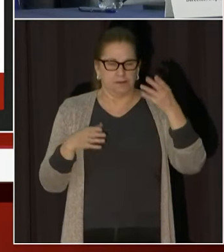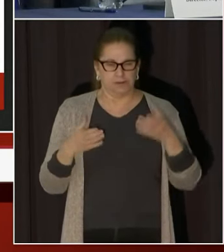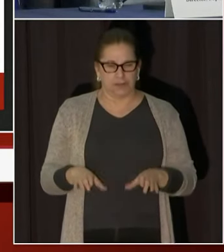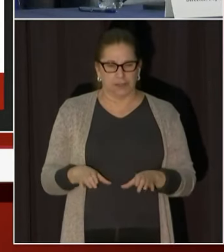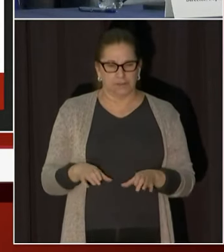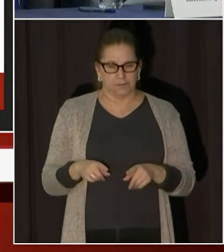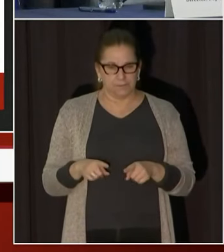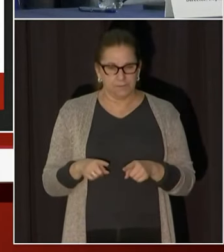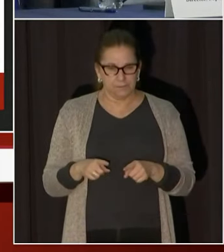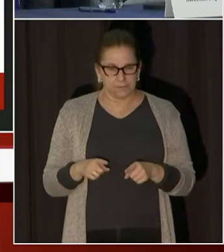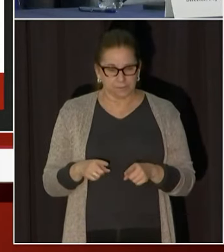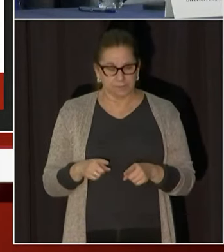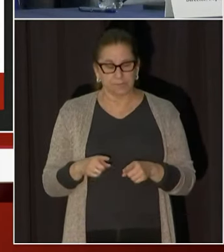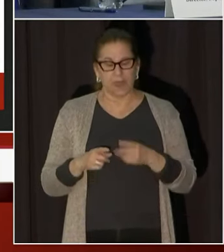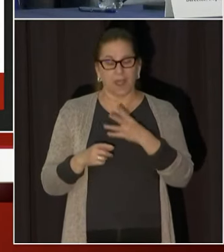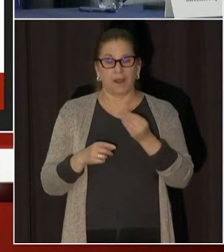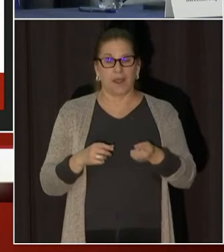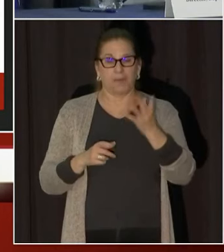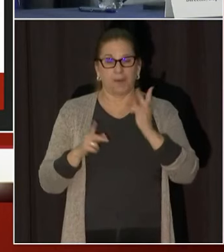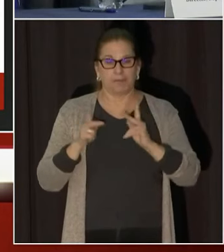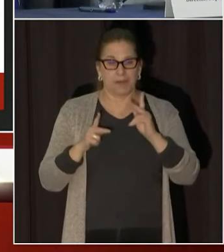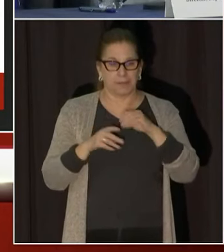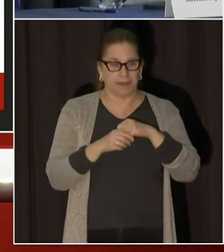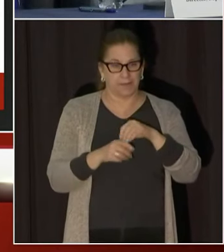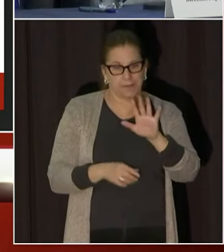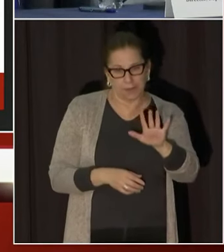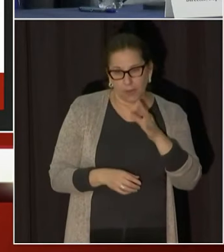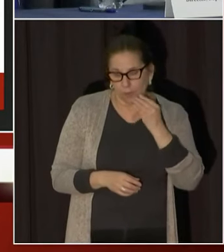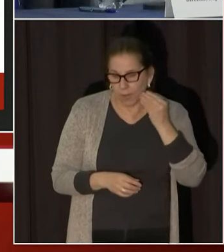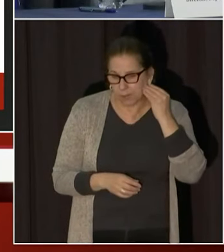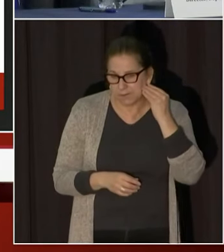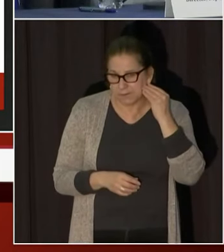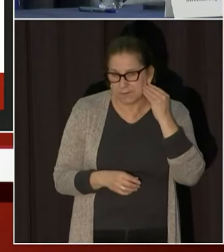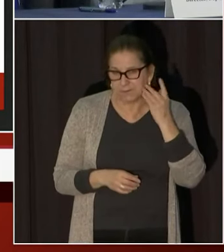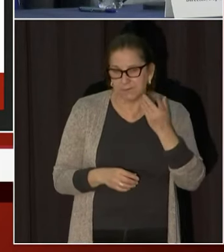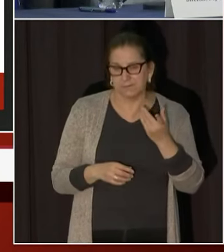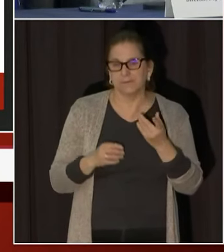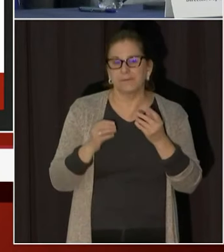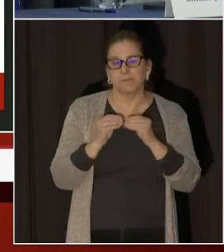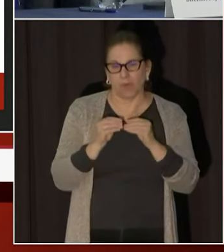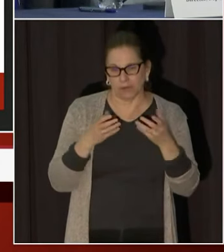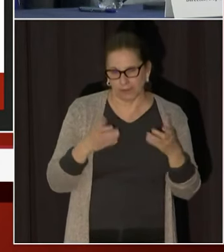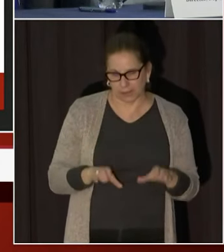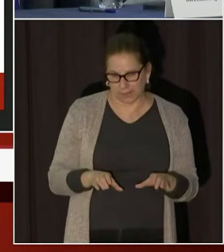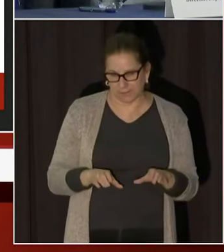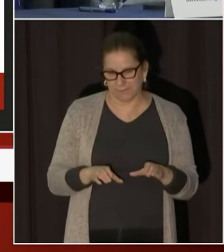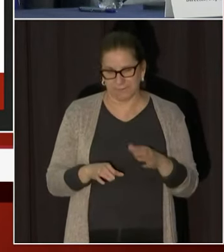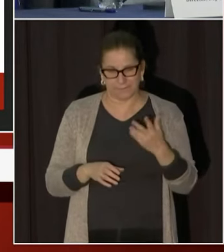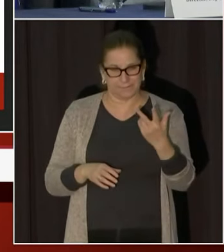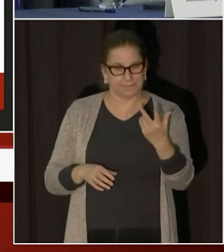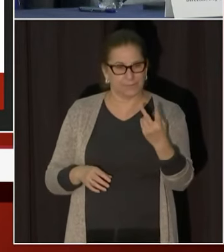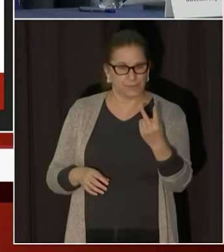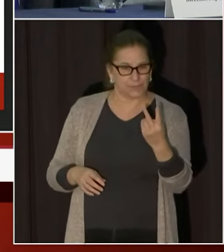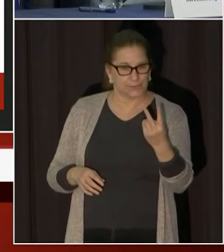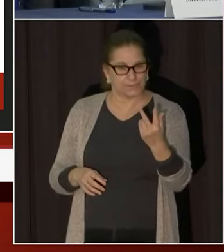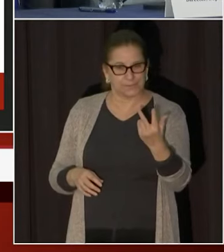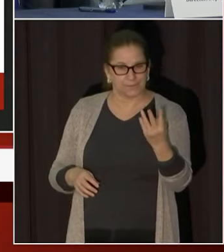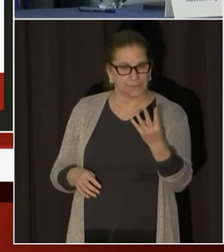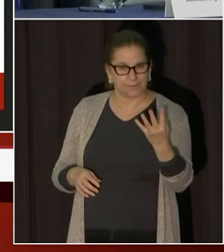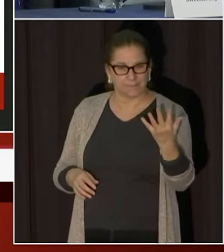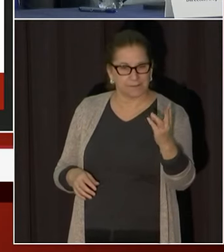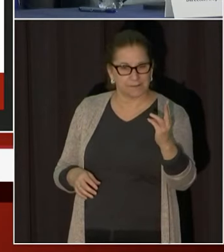per household is higher than the city average. We also know that there are some other characteristics of